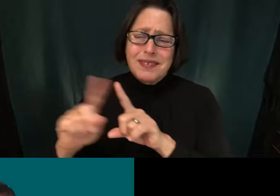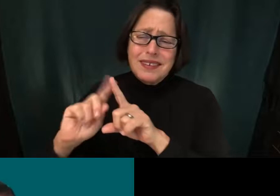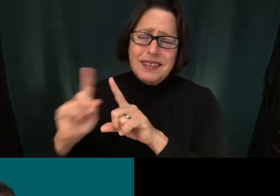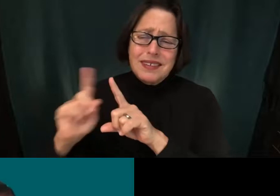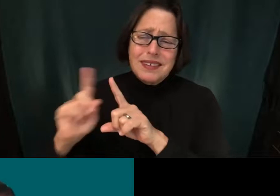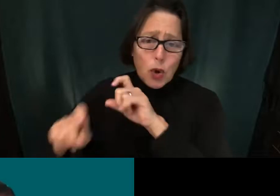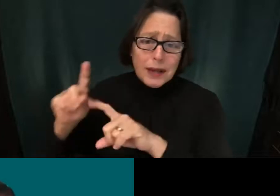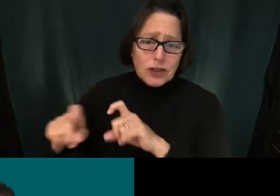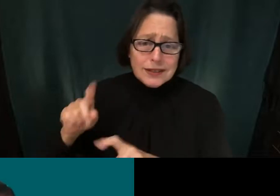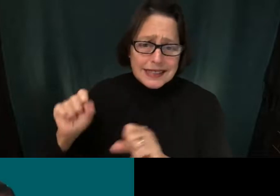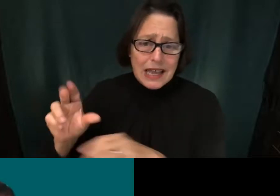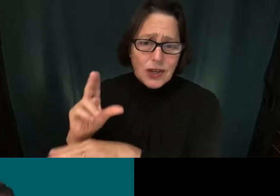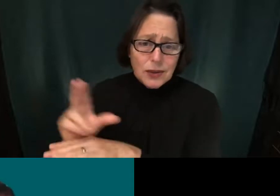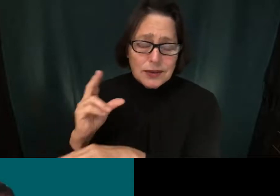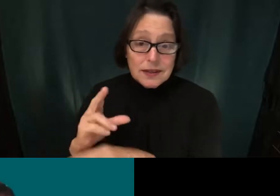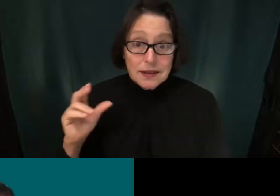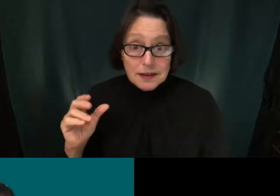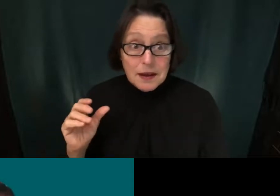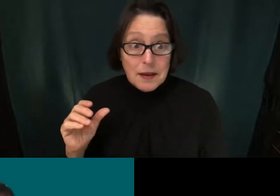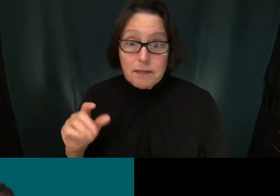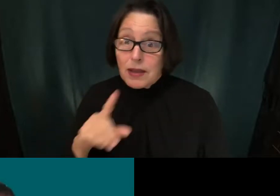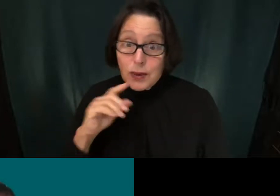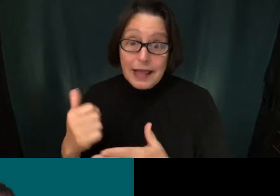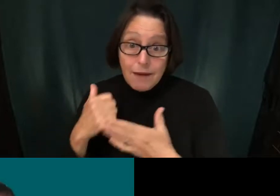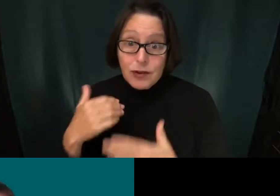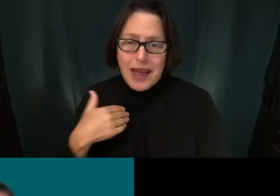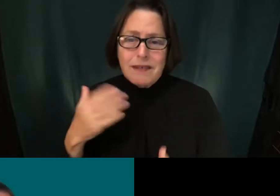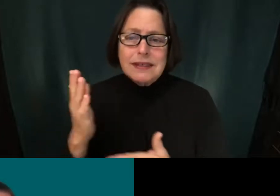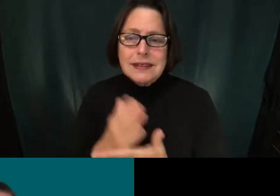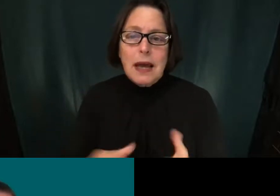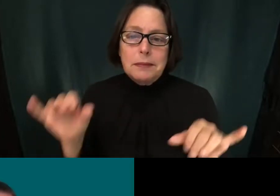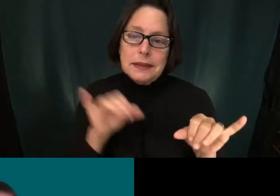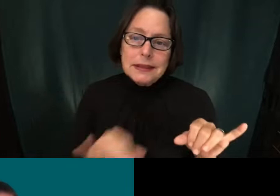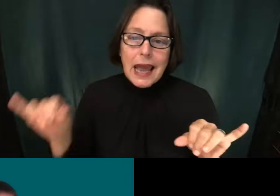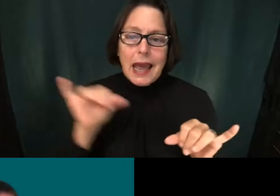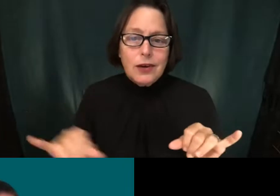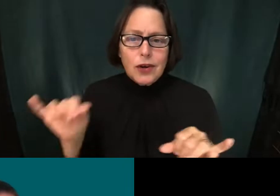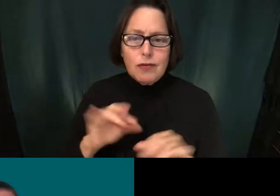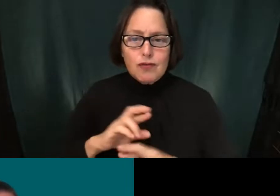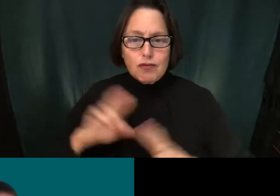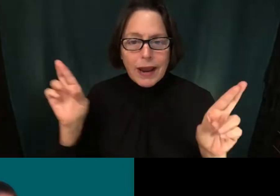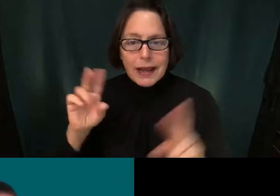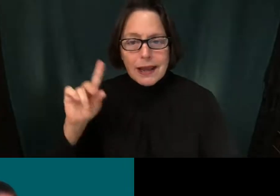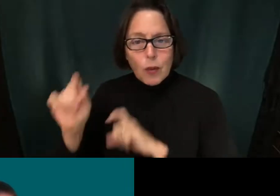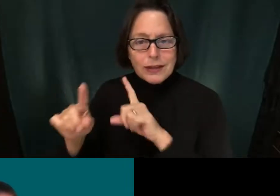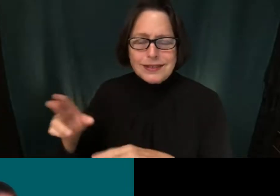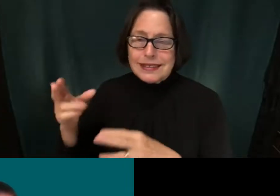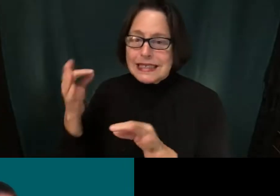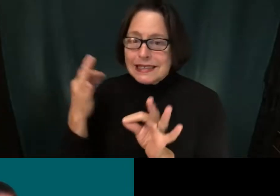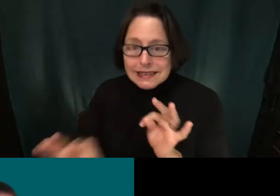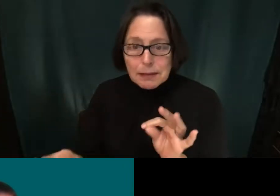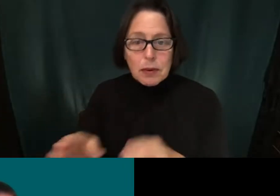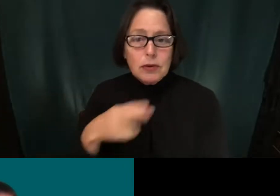for yourself as well. It's really helpful to have some standard questions in your back pocket that you ask, those simple, short, what or